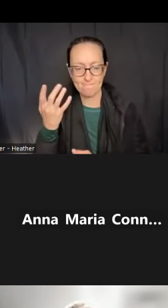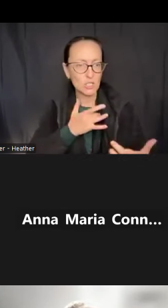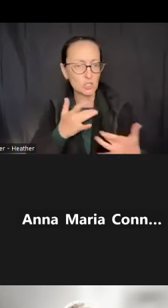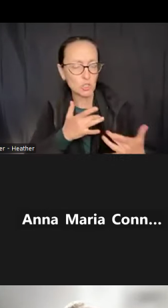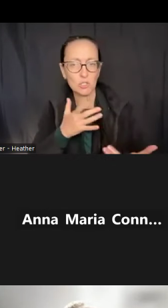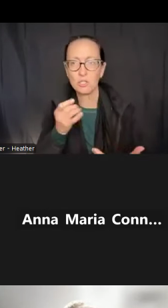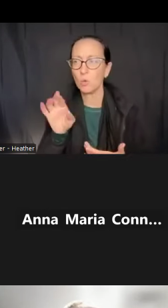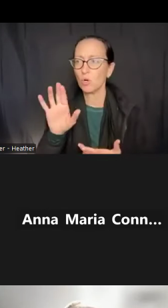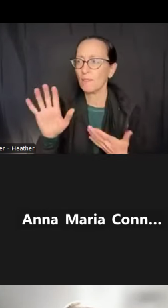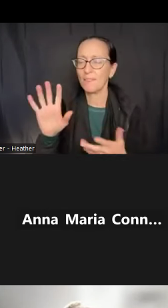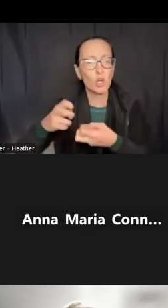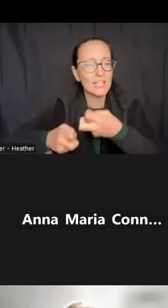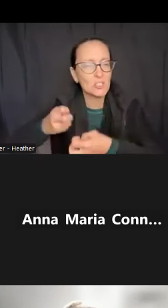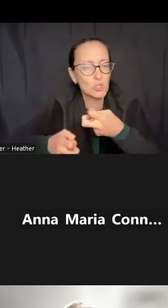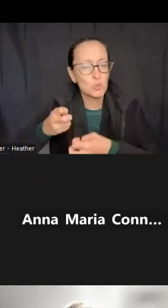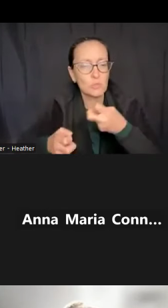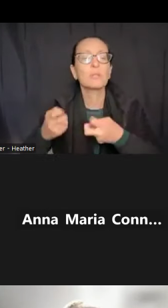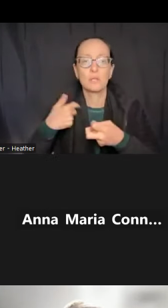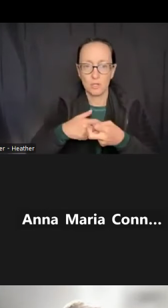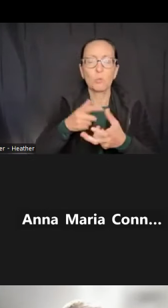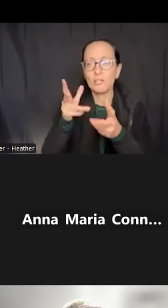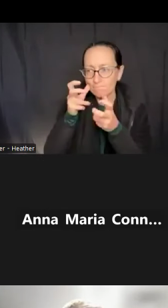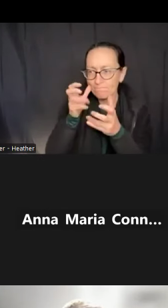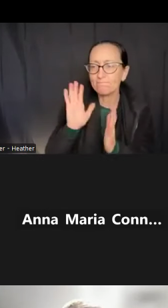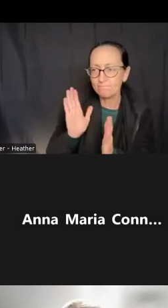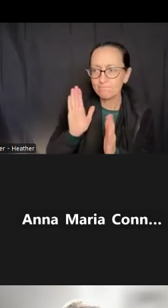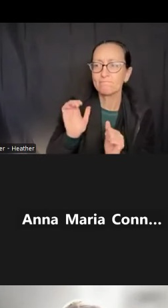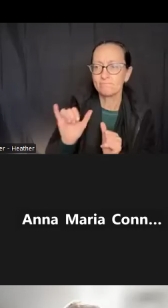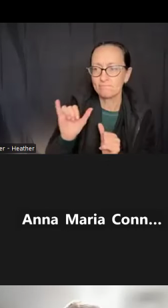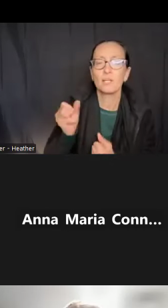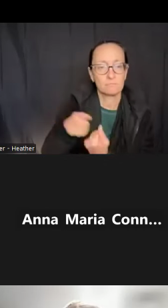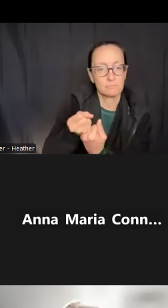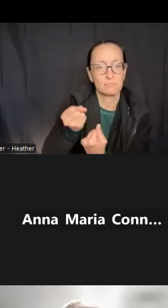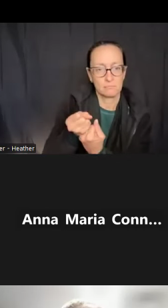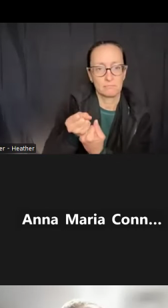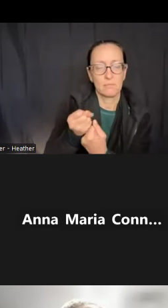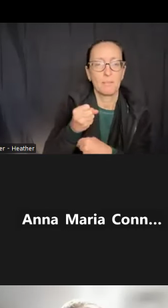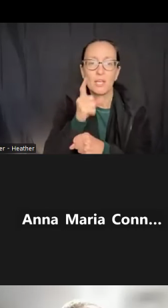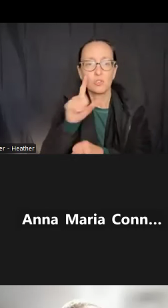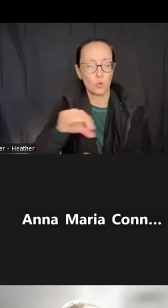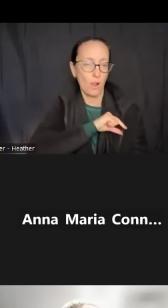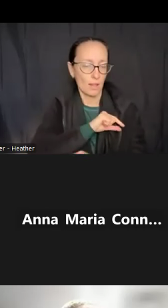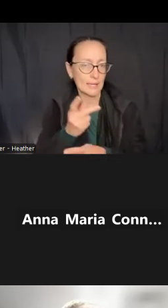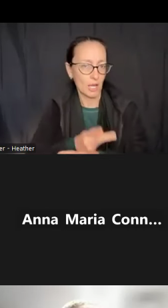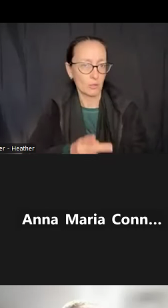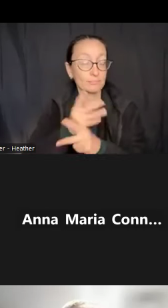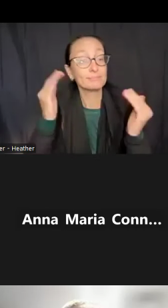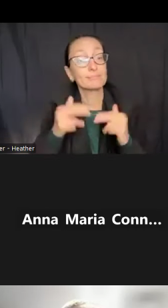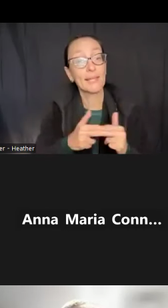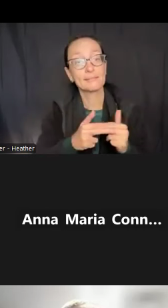their issues or concerns that they bring to us or someone brings to us on their behalf to ensure quality care. Next